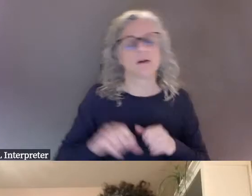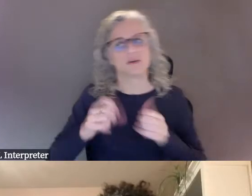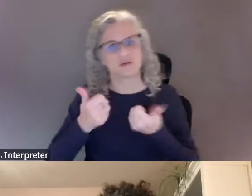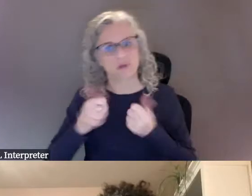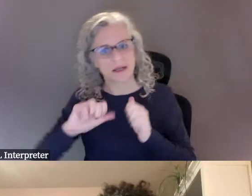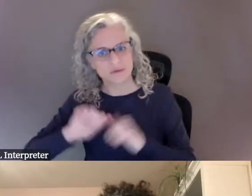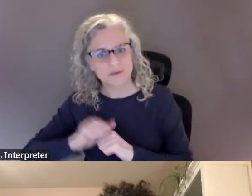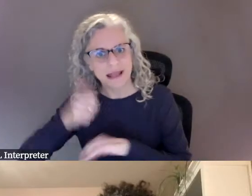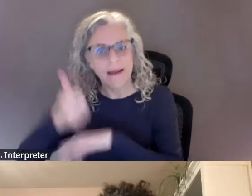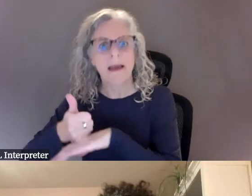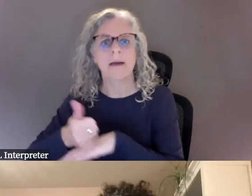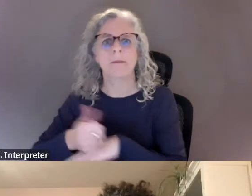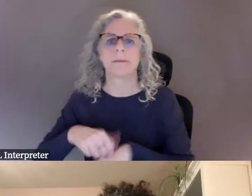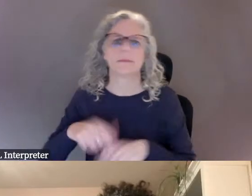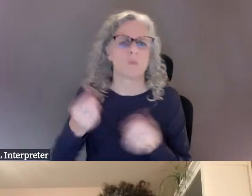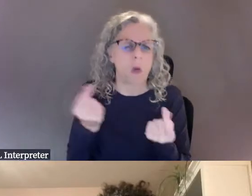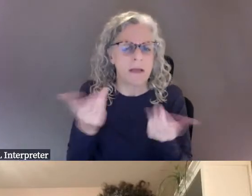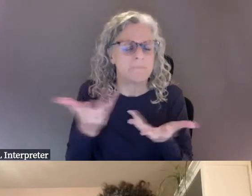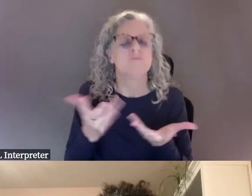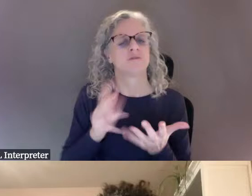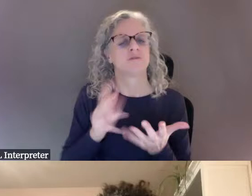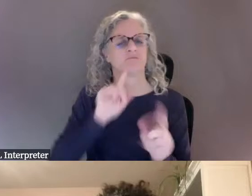should be focusing on.